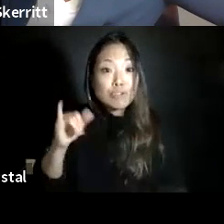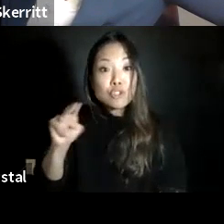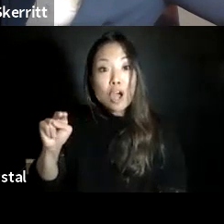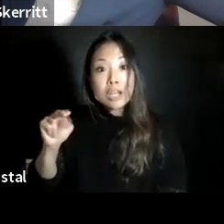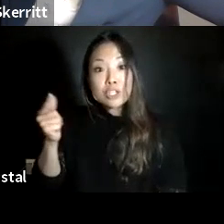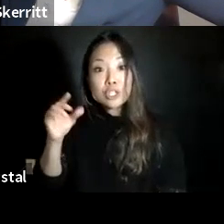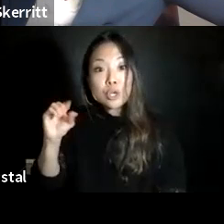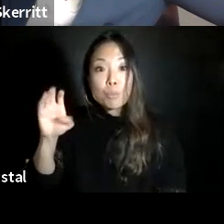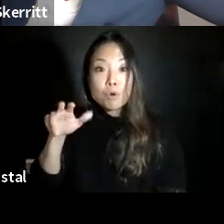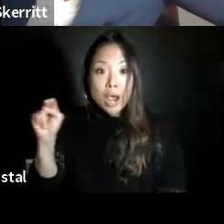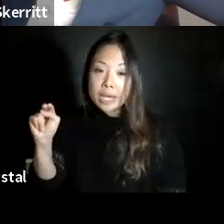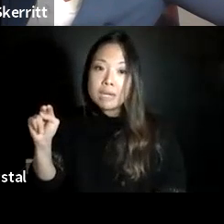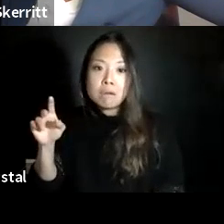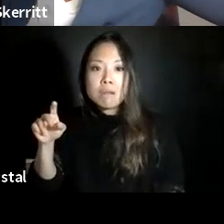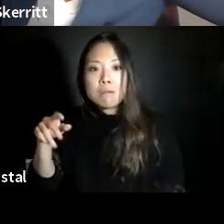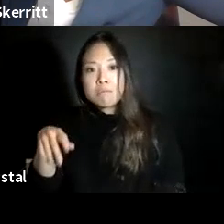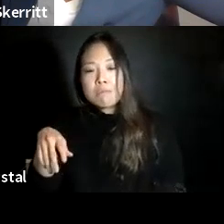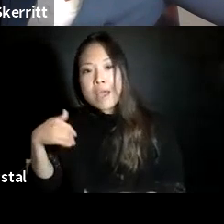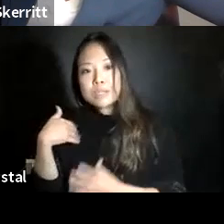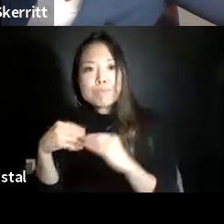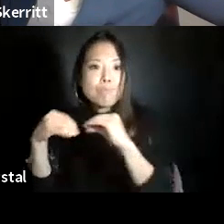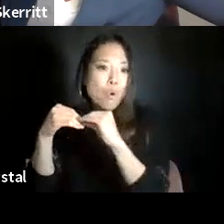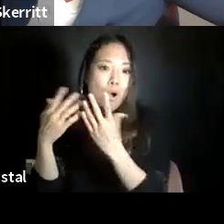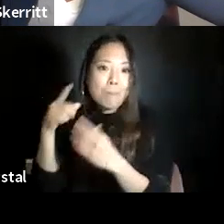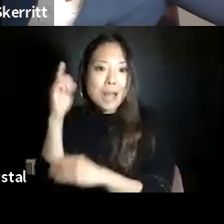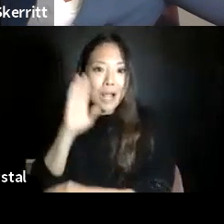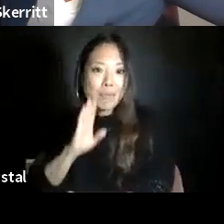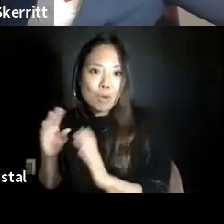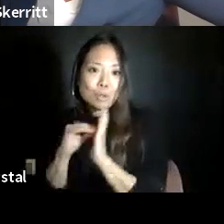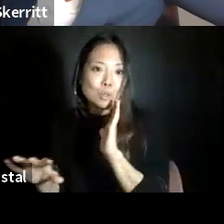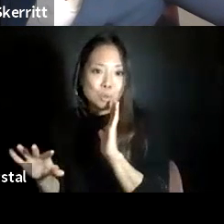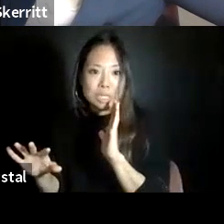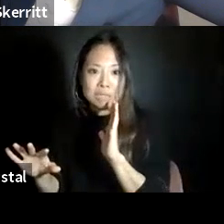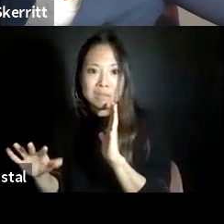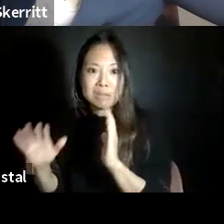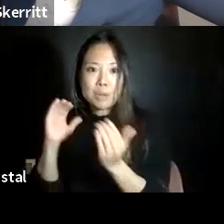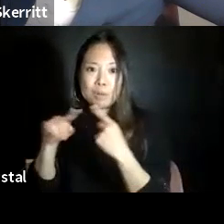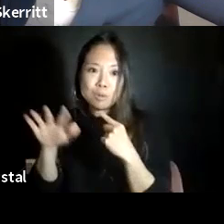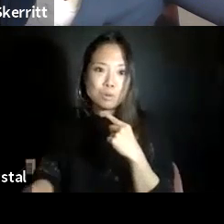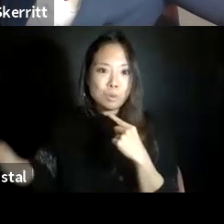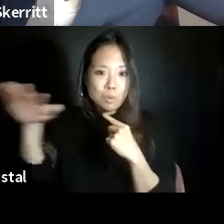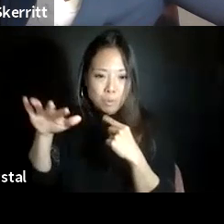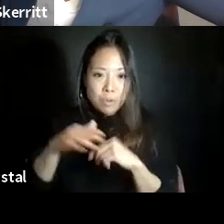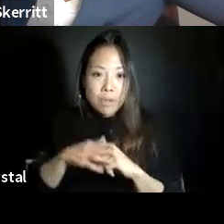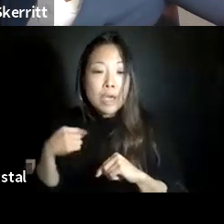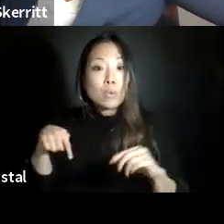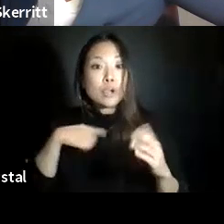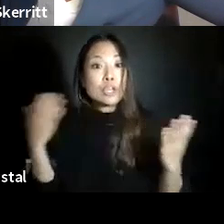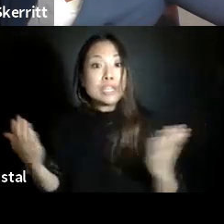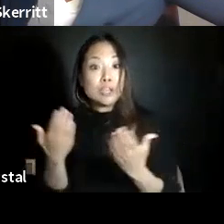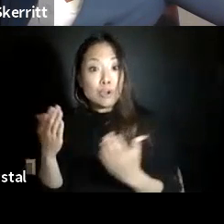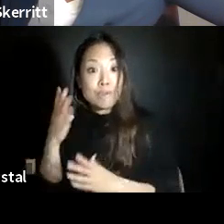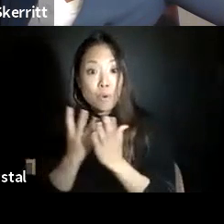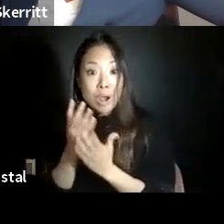a whole. We are here 4 hours a week because of Boston Latin School. And even if we took the 3